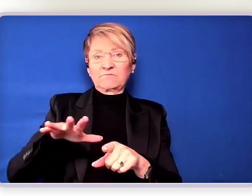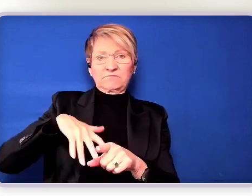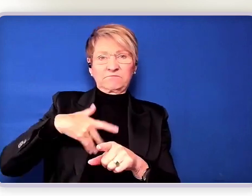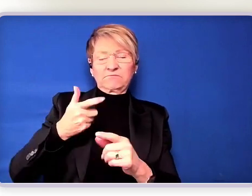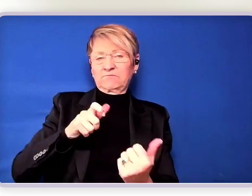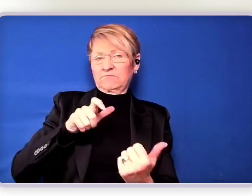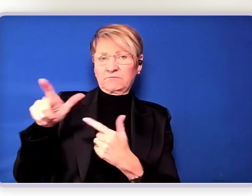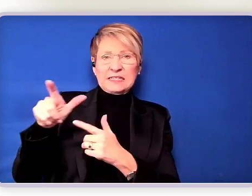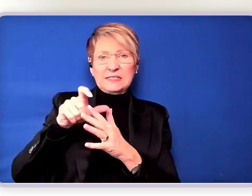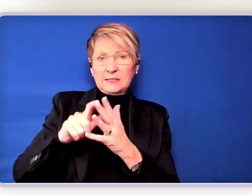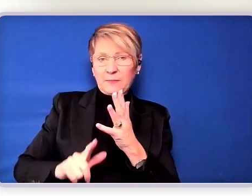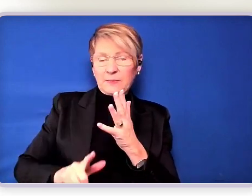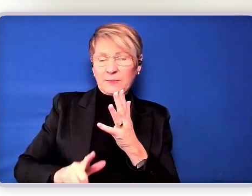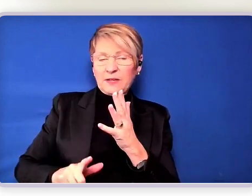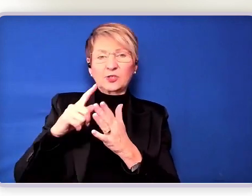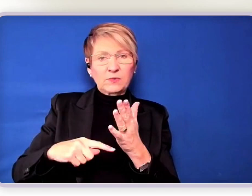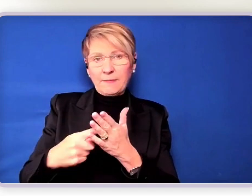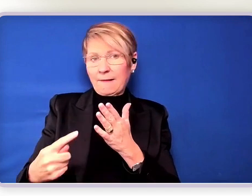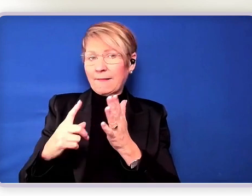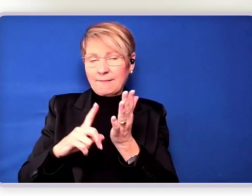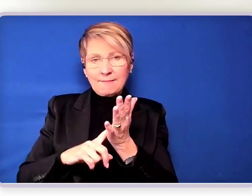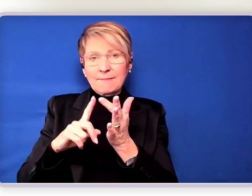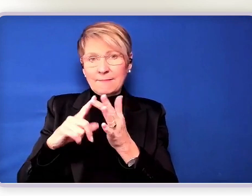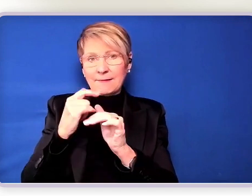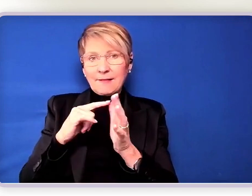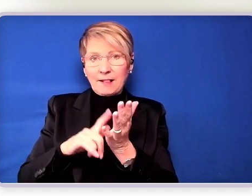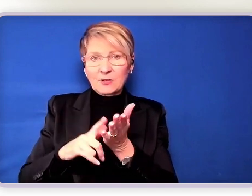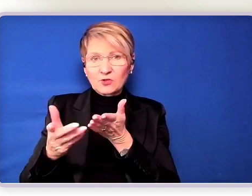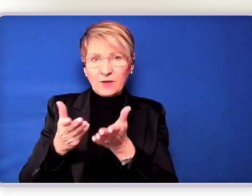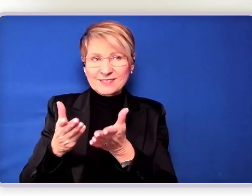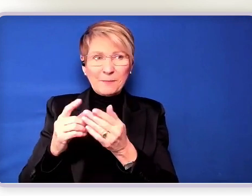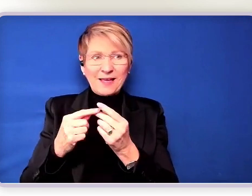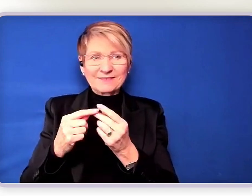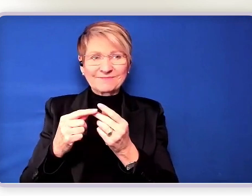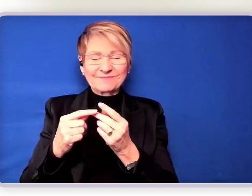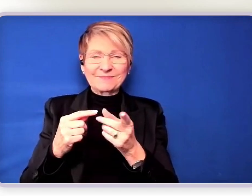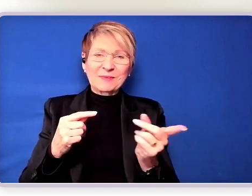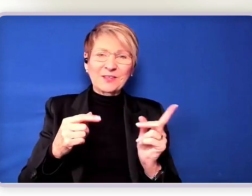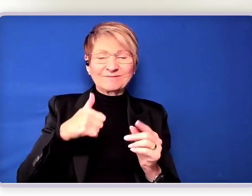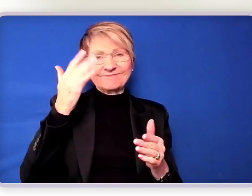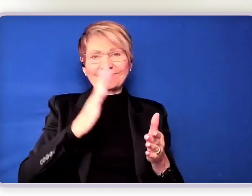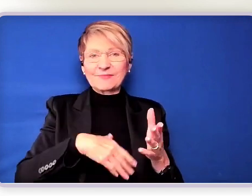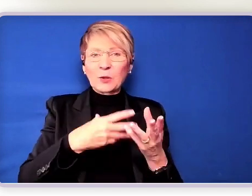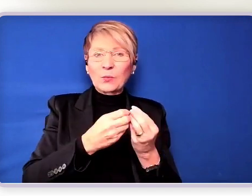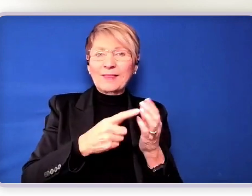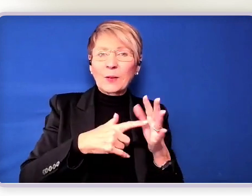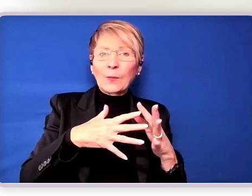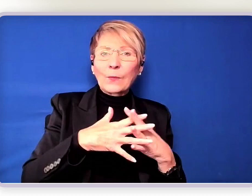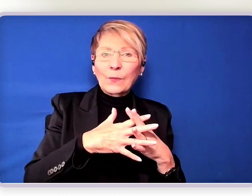they may and probably won't be very familiar with the law. But nevertheless, they are available and they are